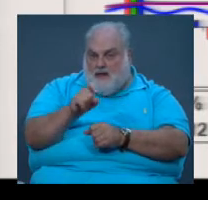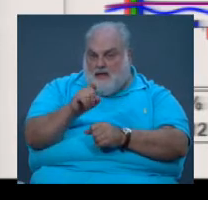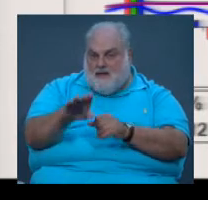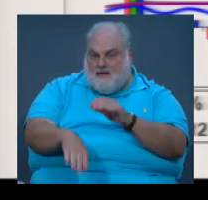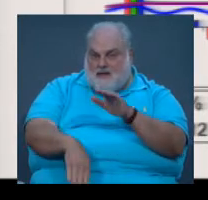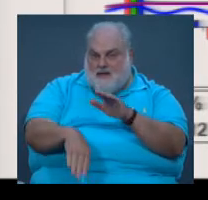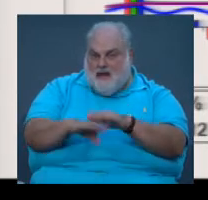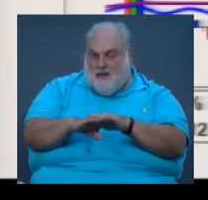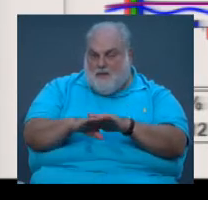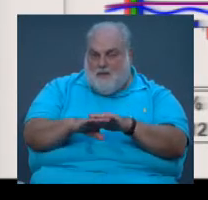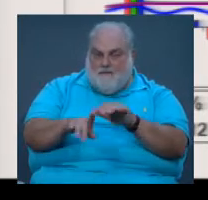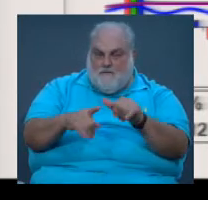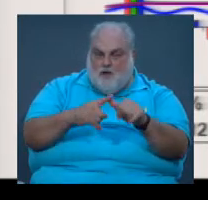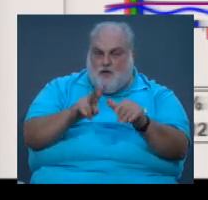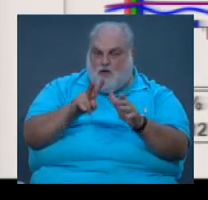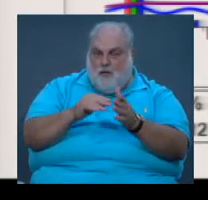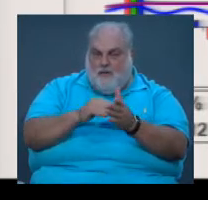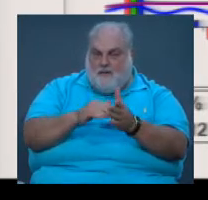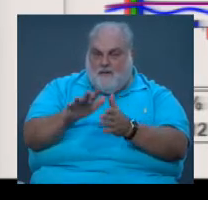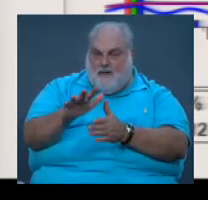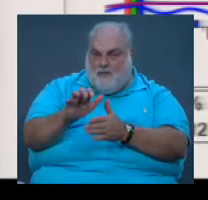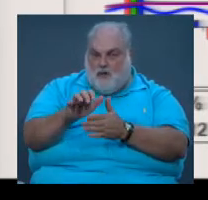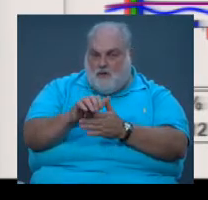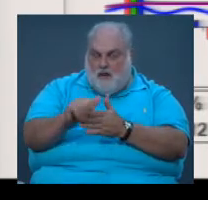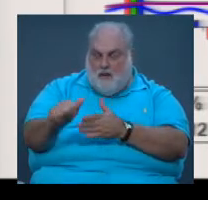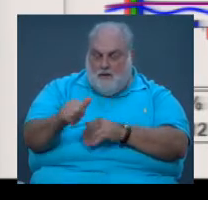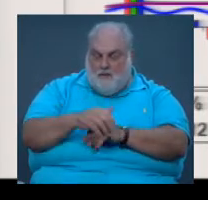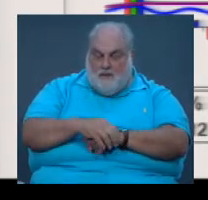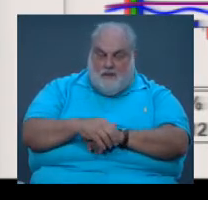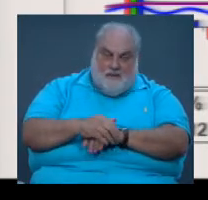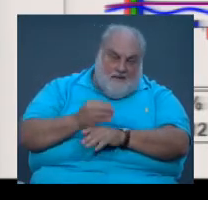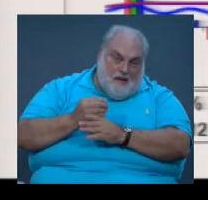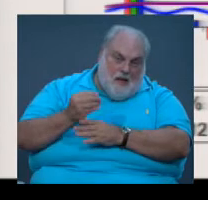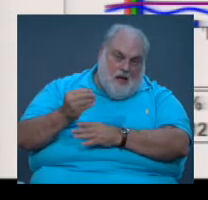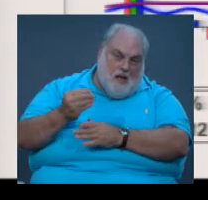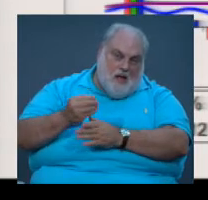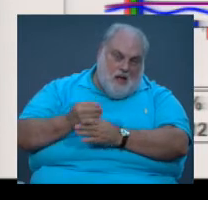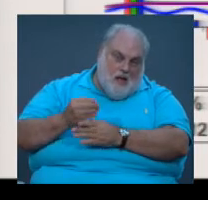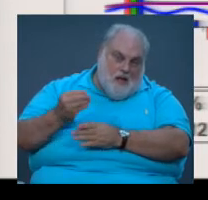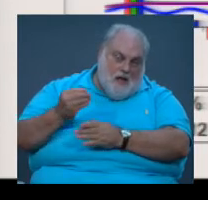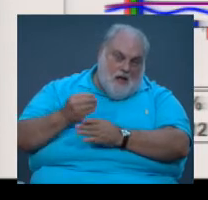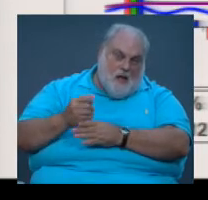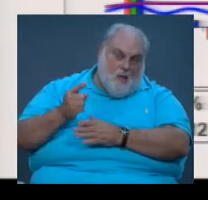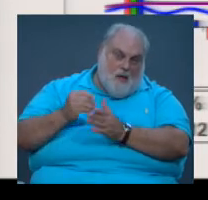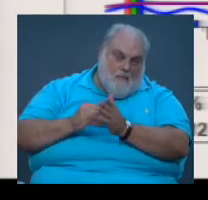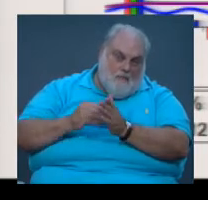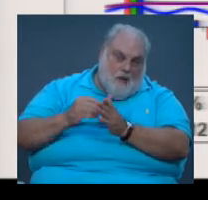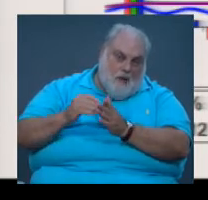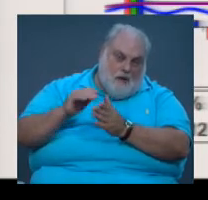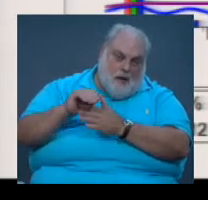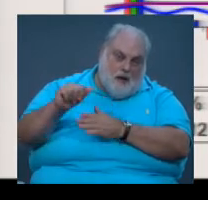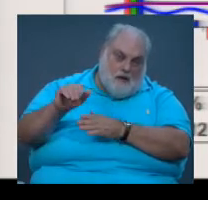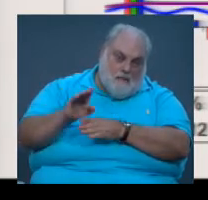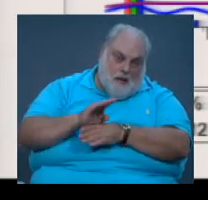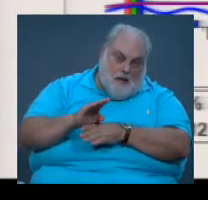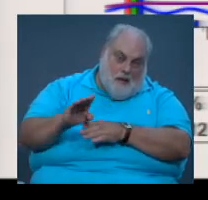first $2,500. So I could buy $1 million as a business. I could buy $1 million worth